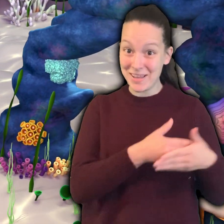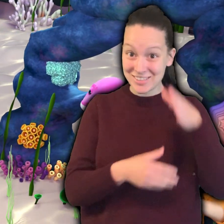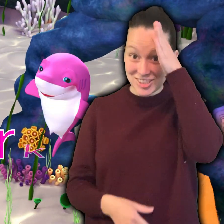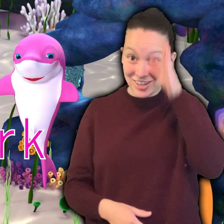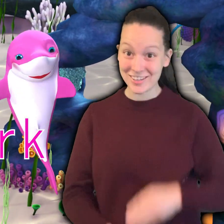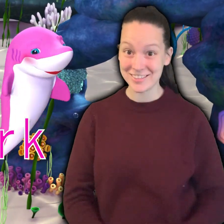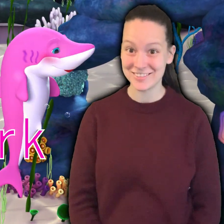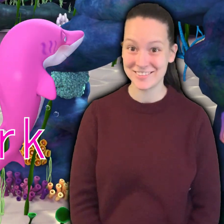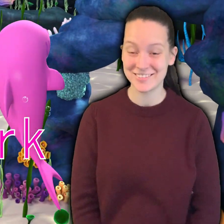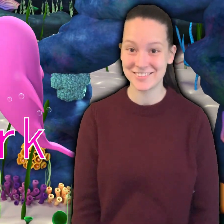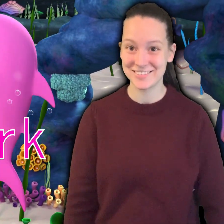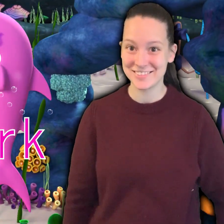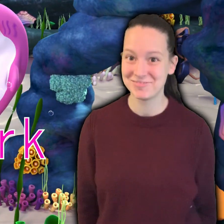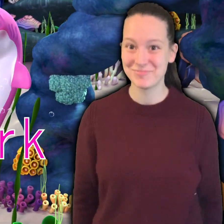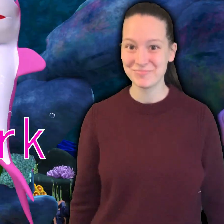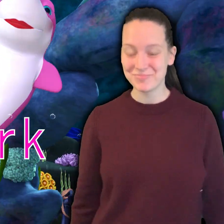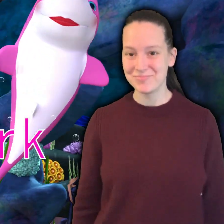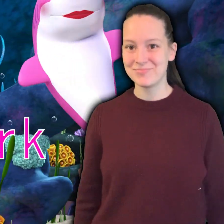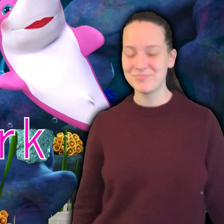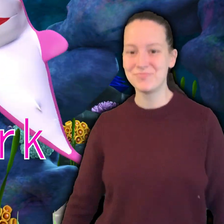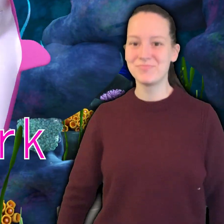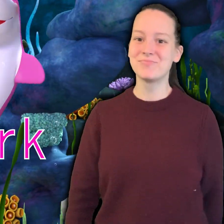baby shark